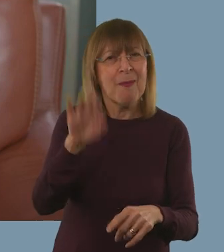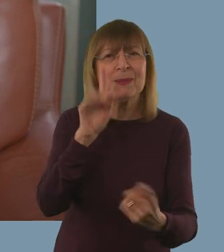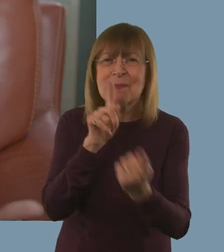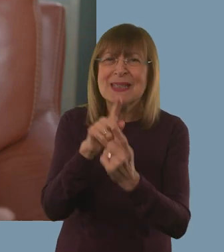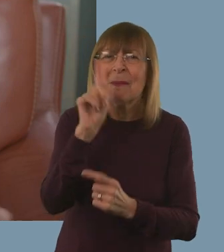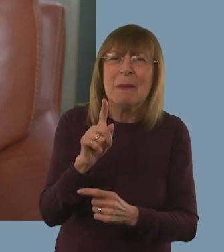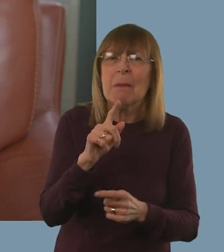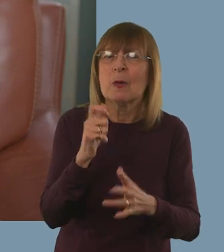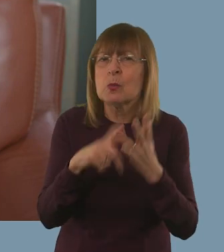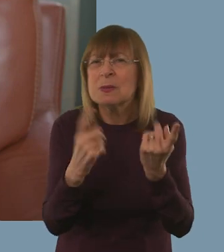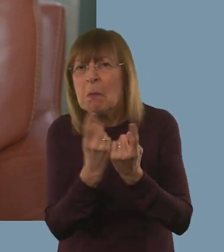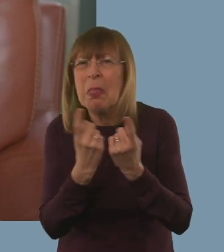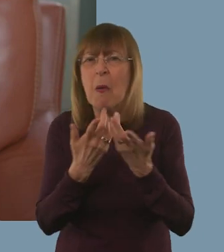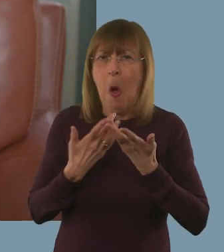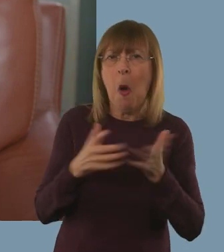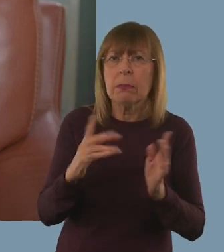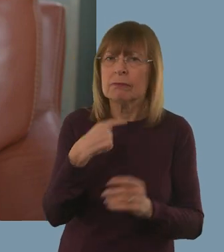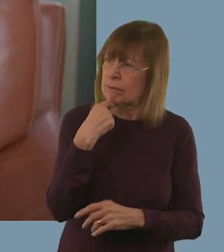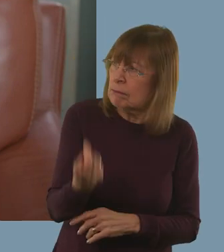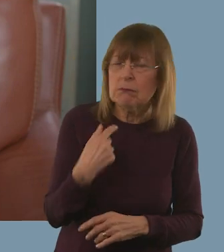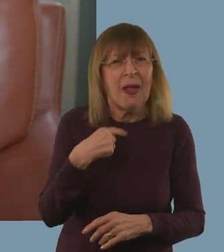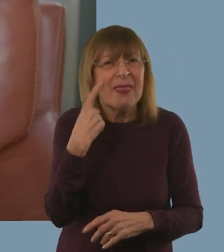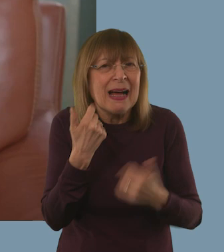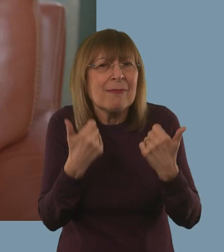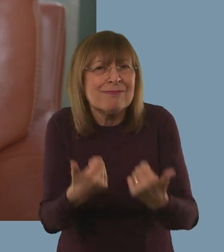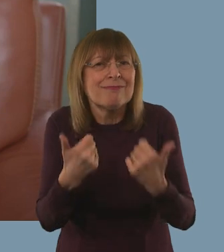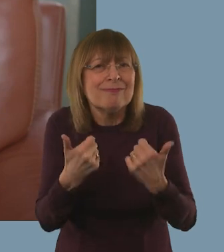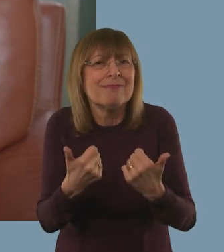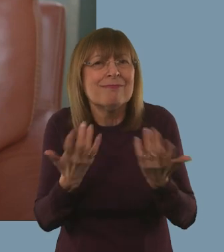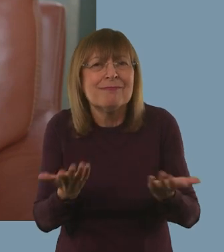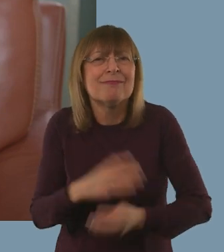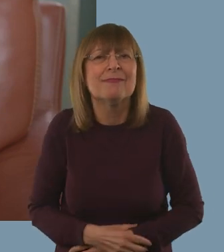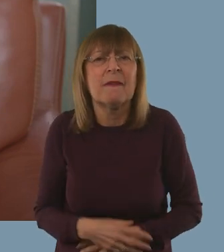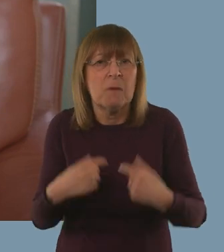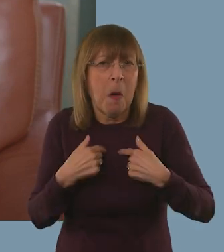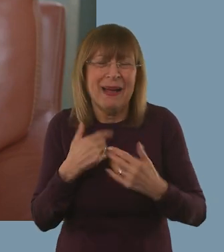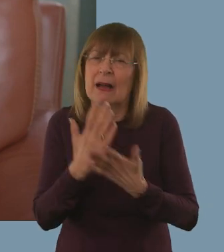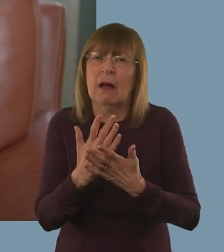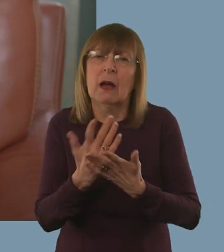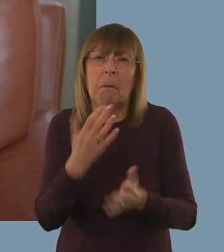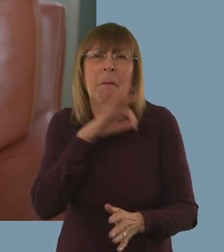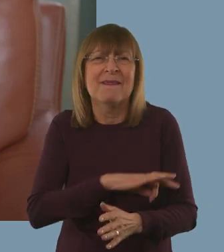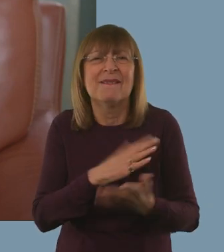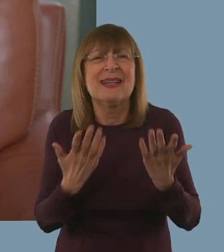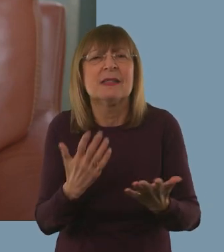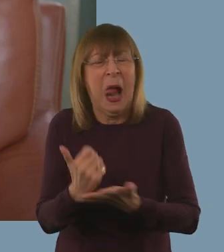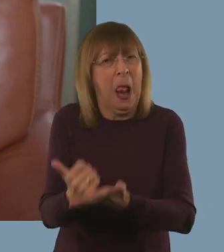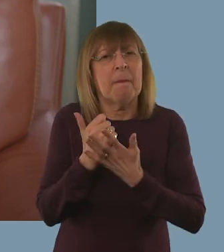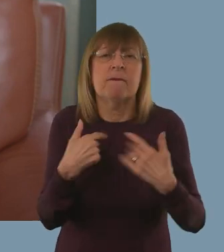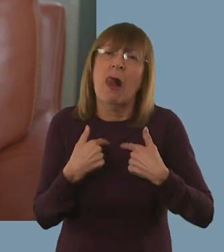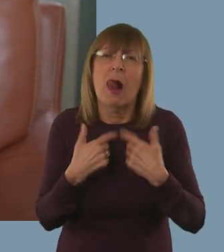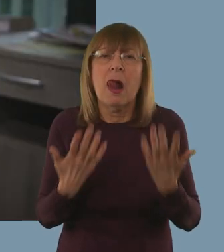and meet people or do things, and be open to that, I think, as well. I think that's really helpful. That was really helpful for me